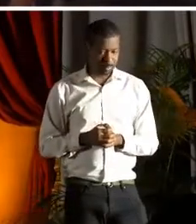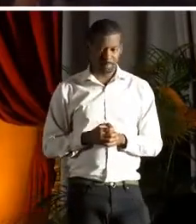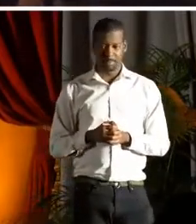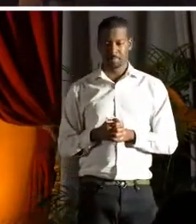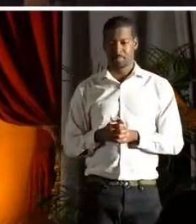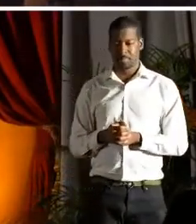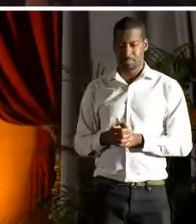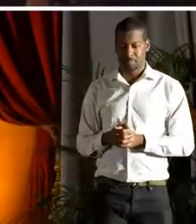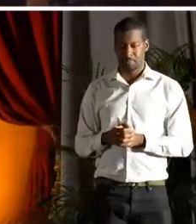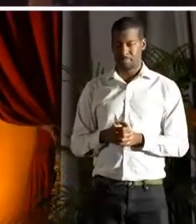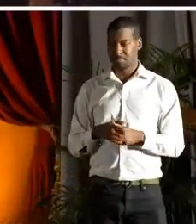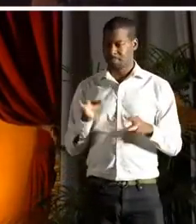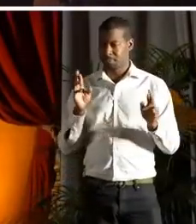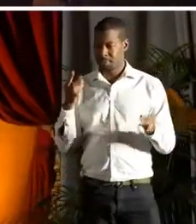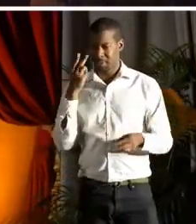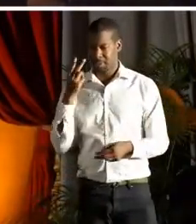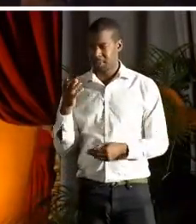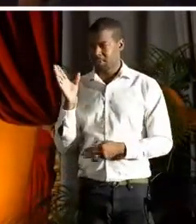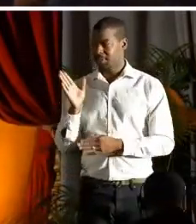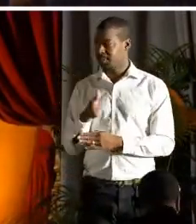ready to see them raised.